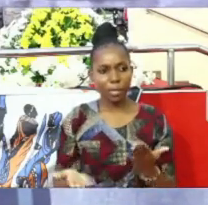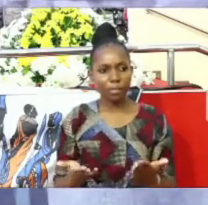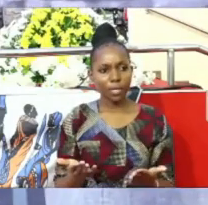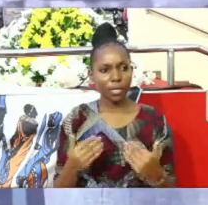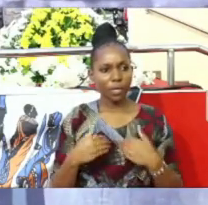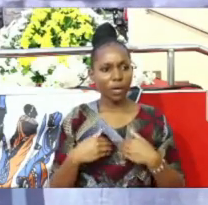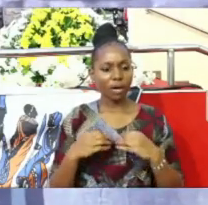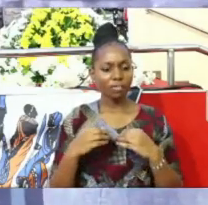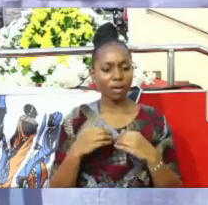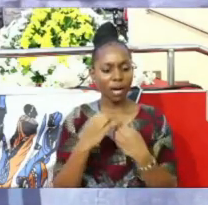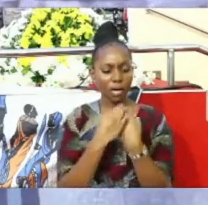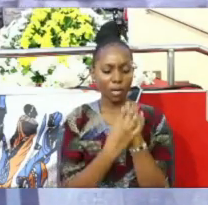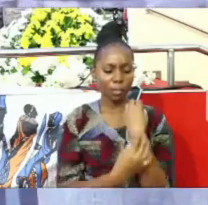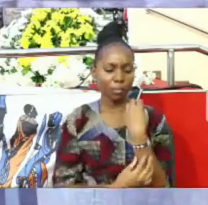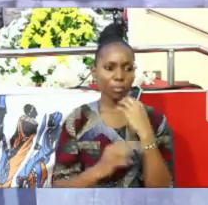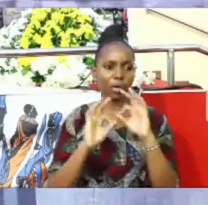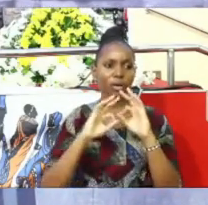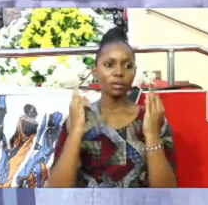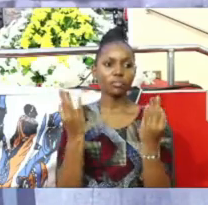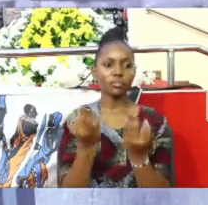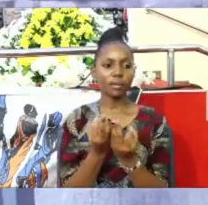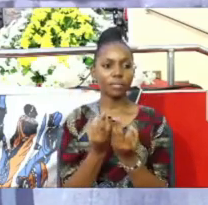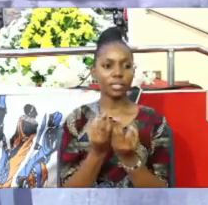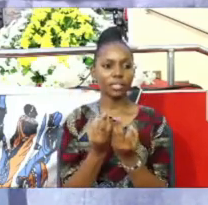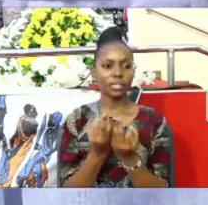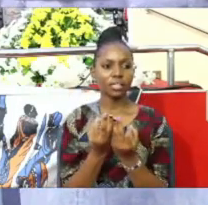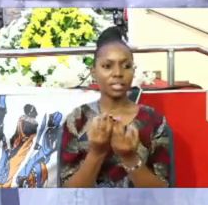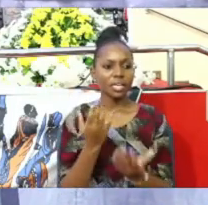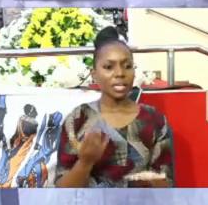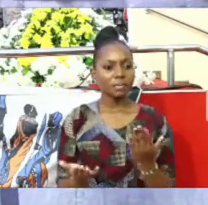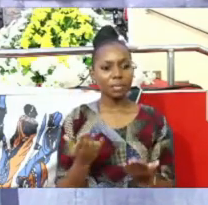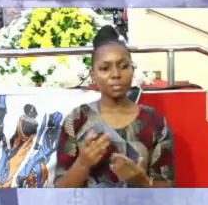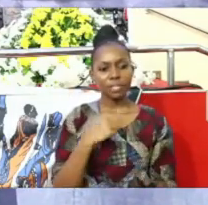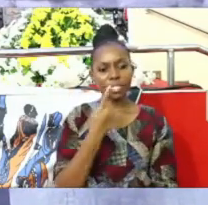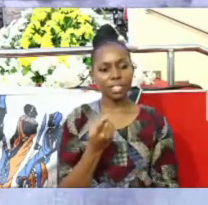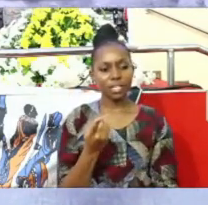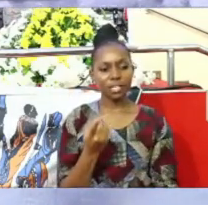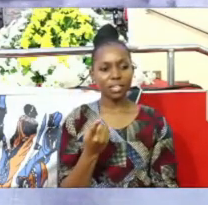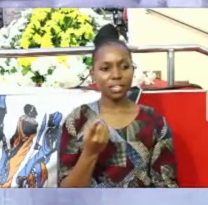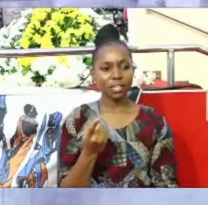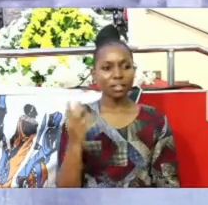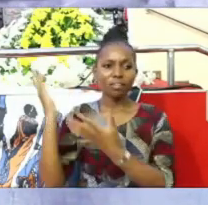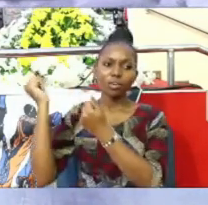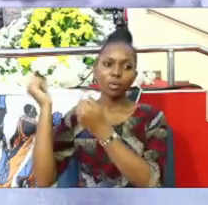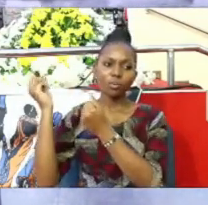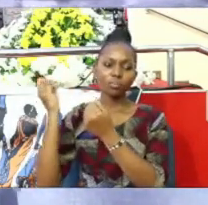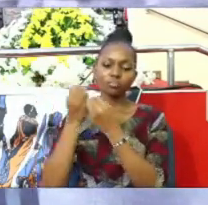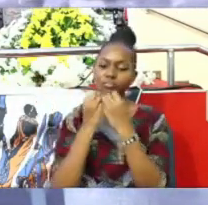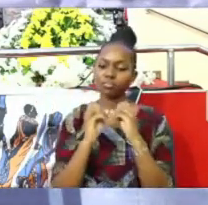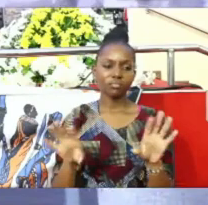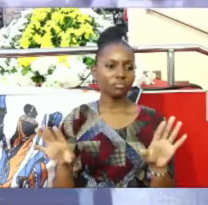here who look at themselves and they say we shall amount to nothing. Pengine umetoka katika mahali ambapo ni maskini na unajiangalia